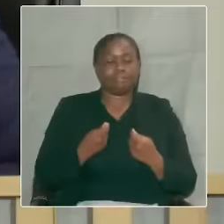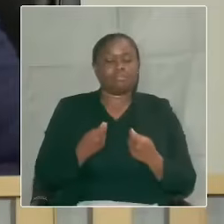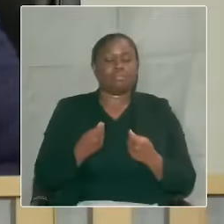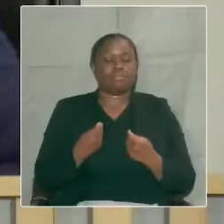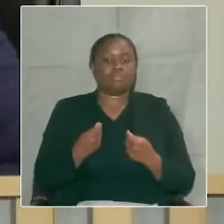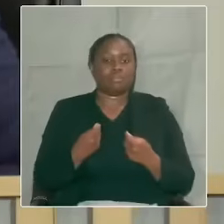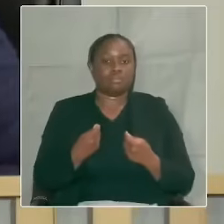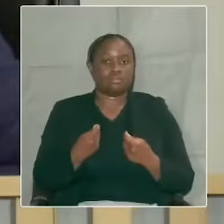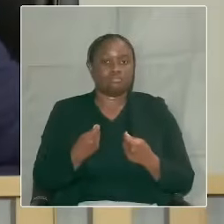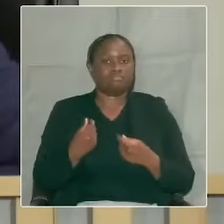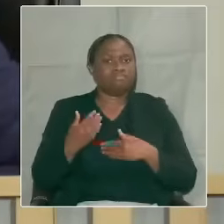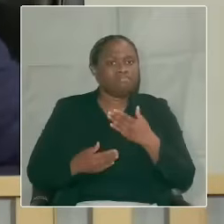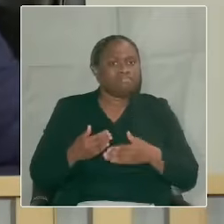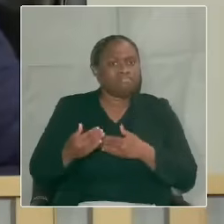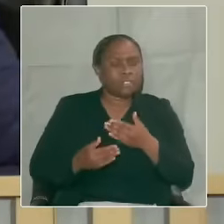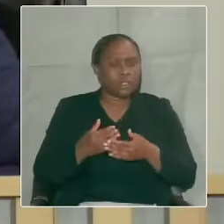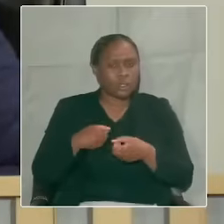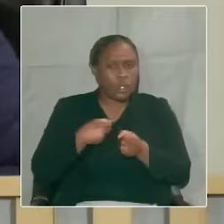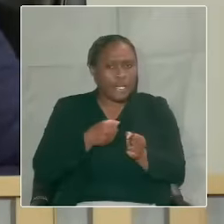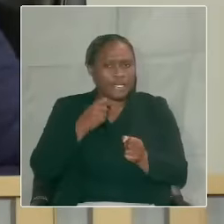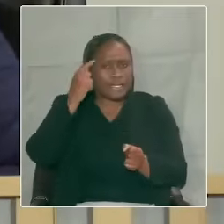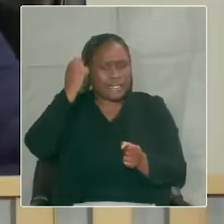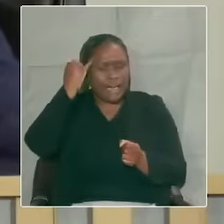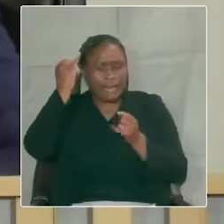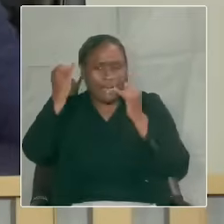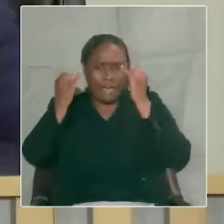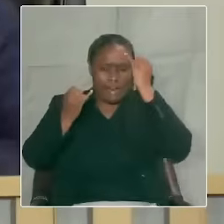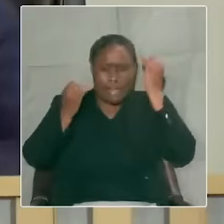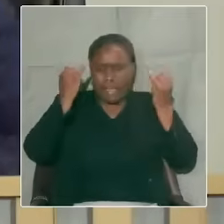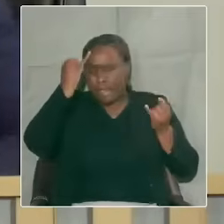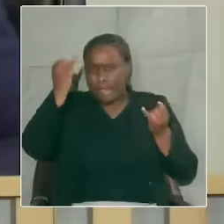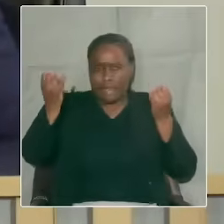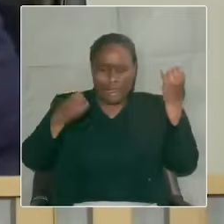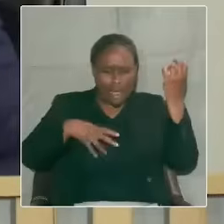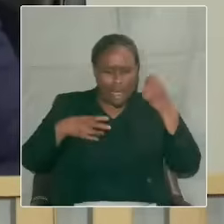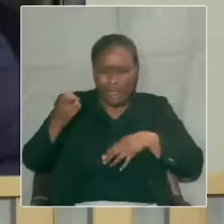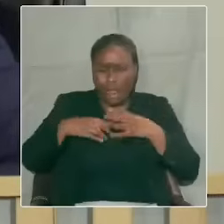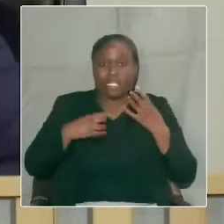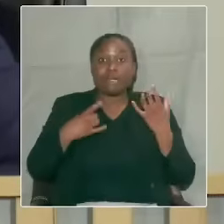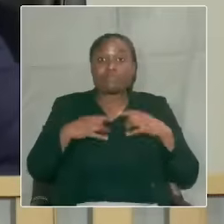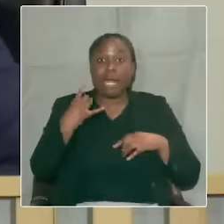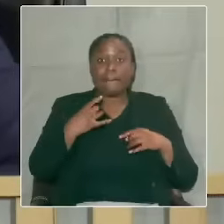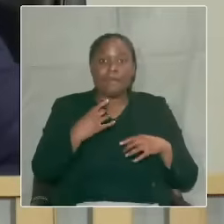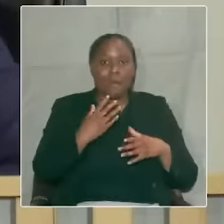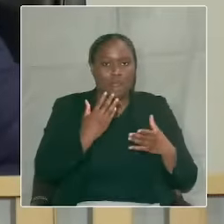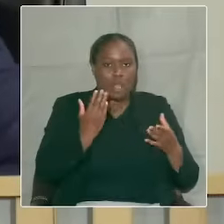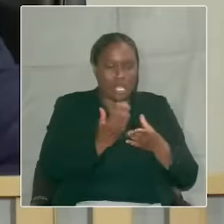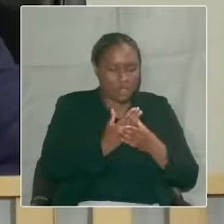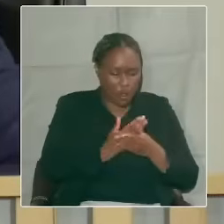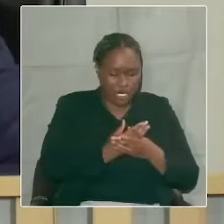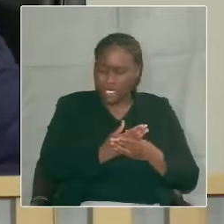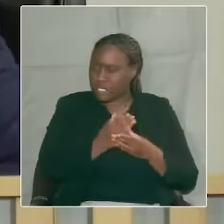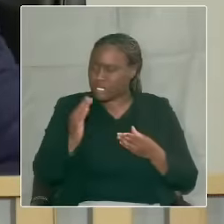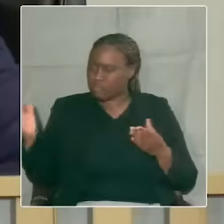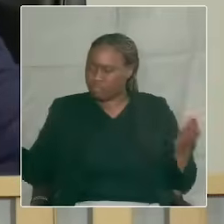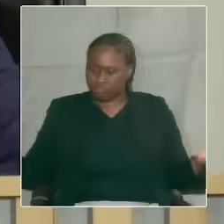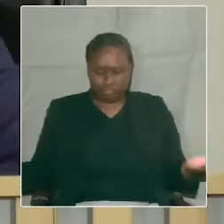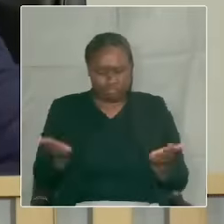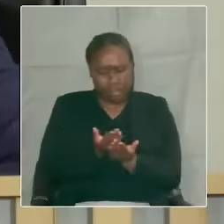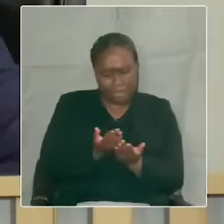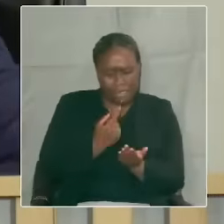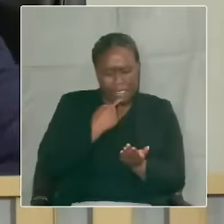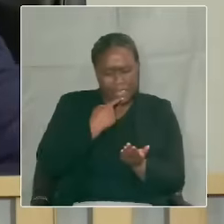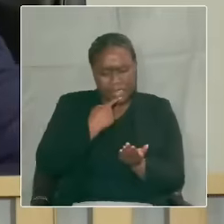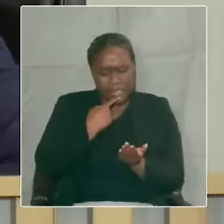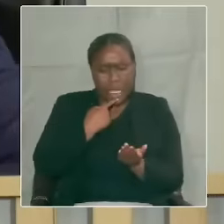lot of strategies. At some point, they'll throw their dockets together and allow them to swim